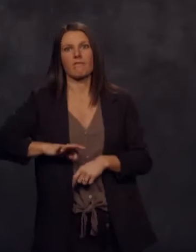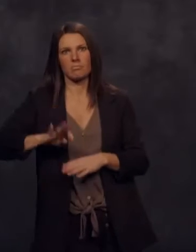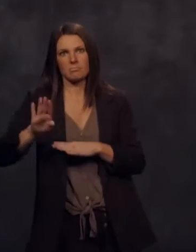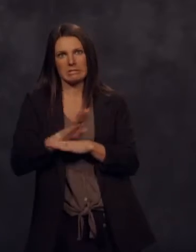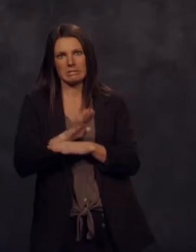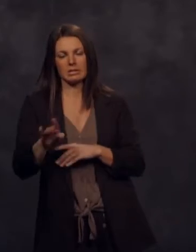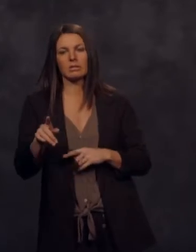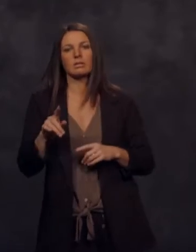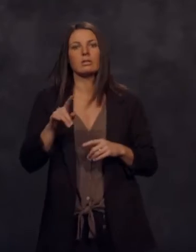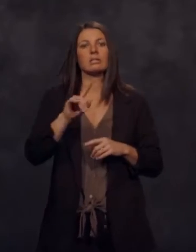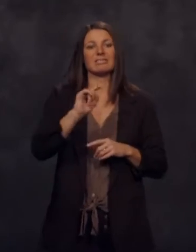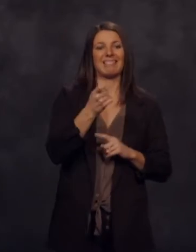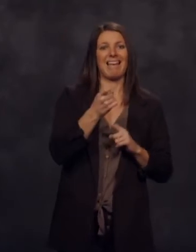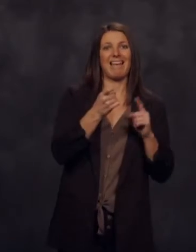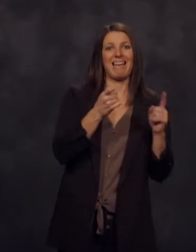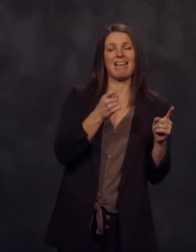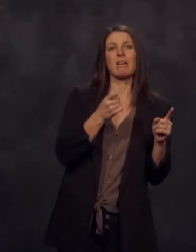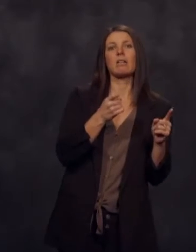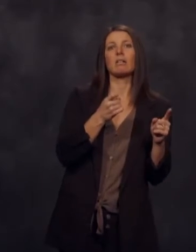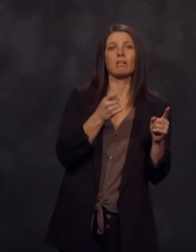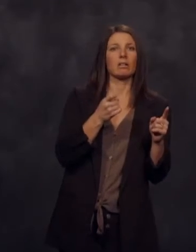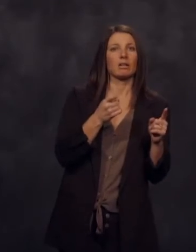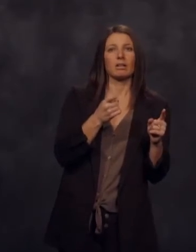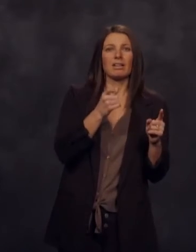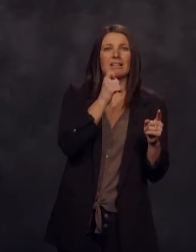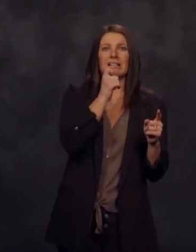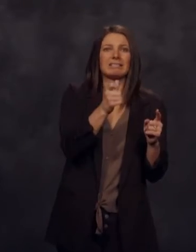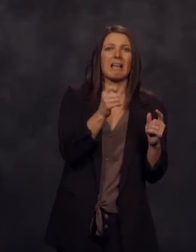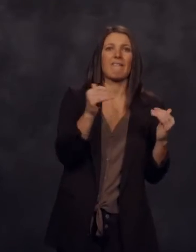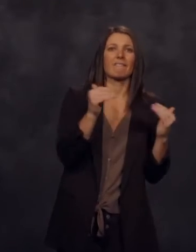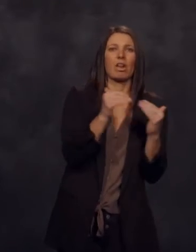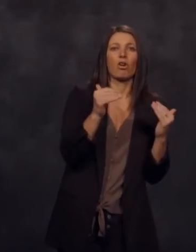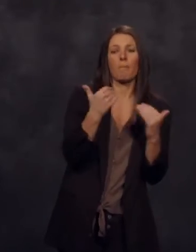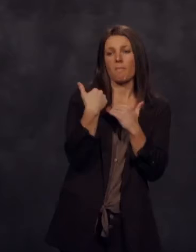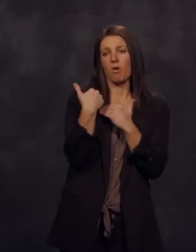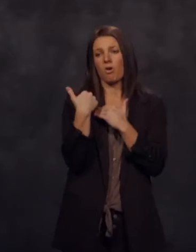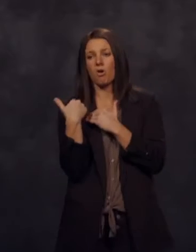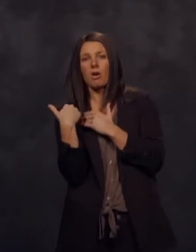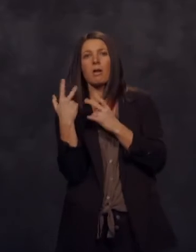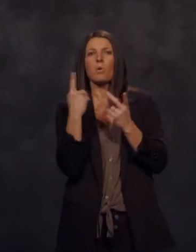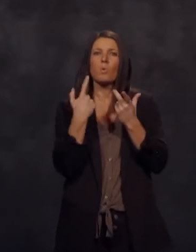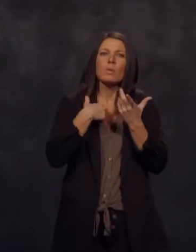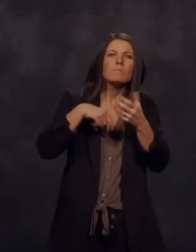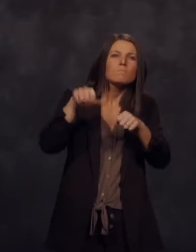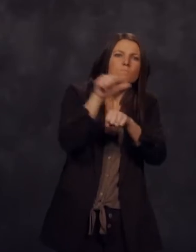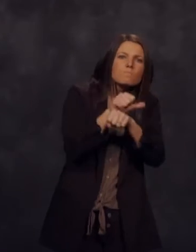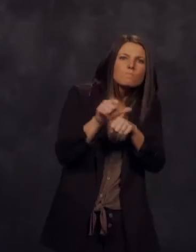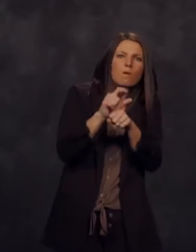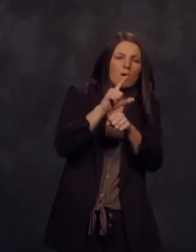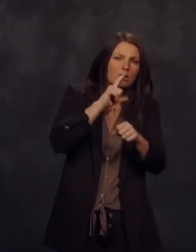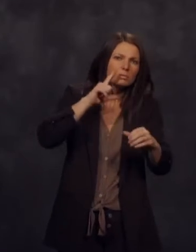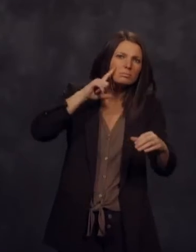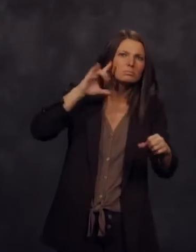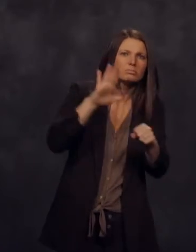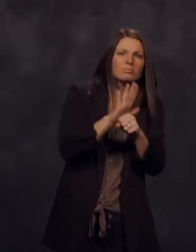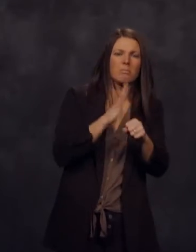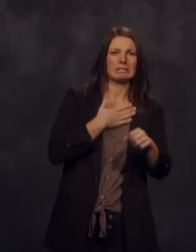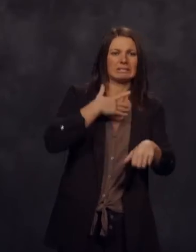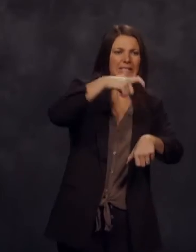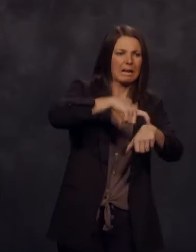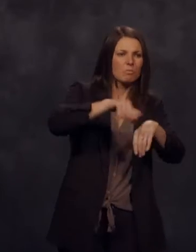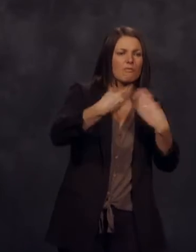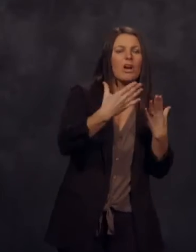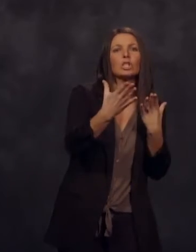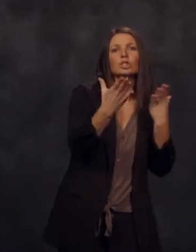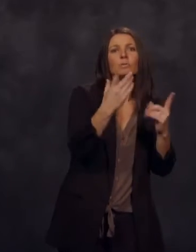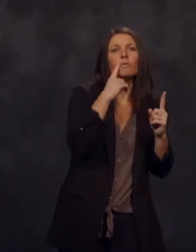This tax places like an unfair burden on people who devote our time, hard work, and energy to provide